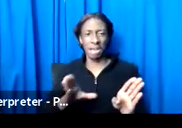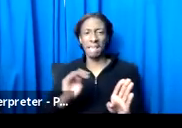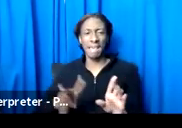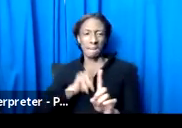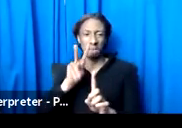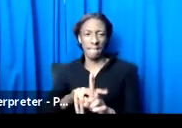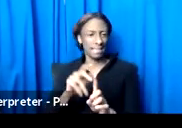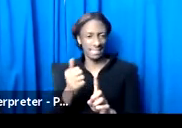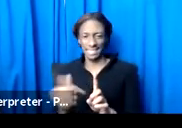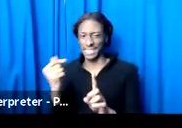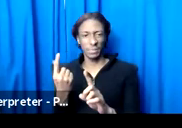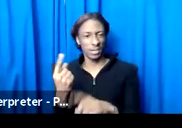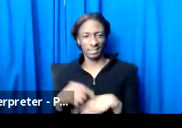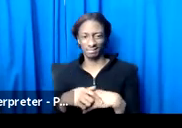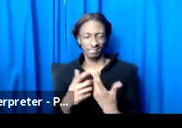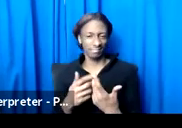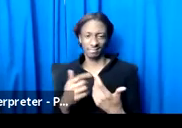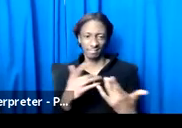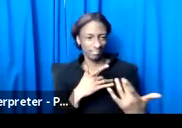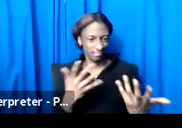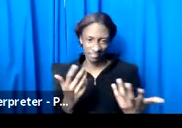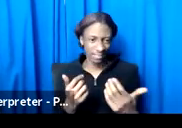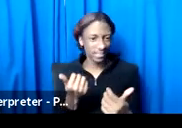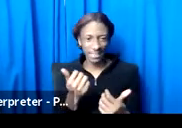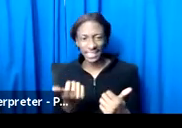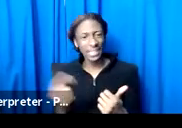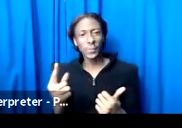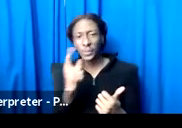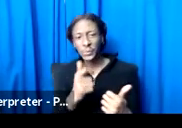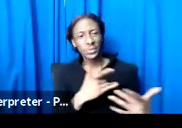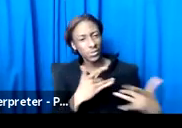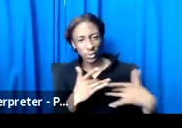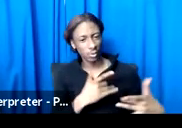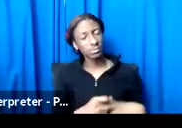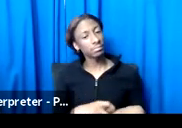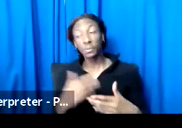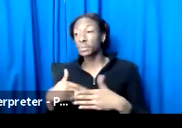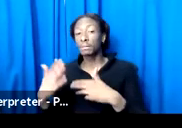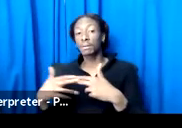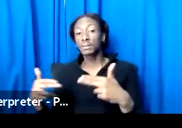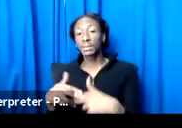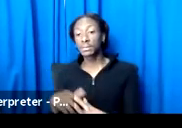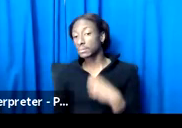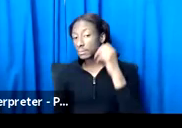about any group of concerned people and citizens. The next slide, please.